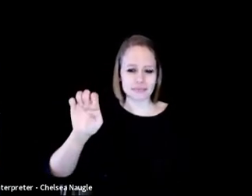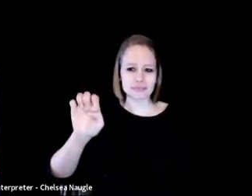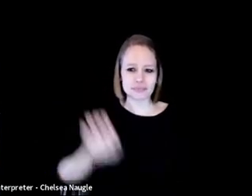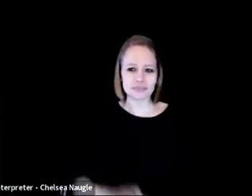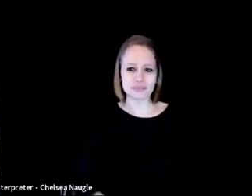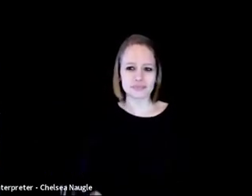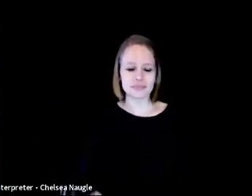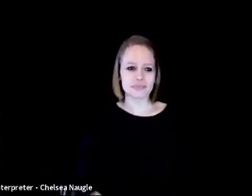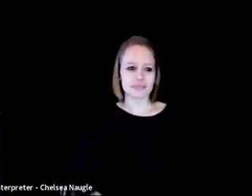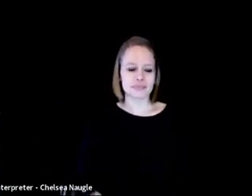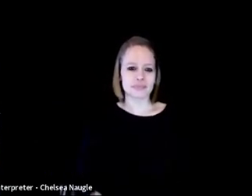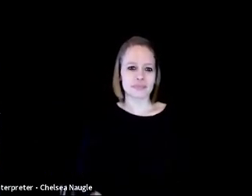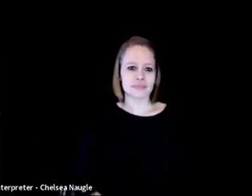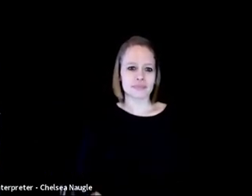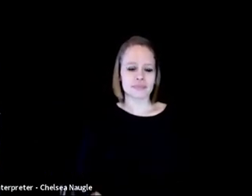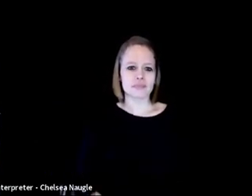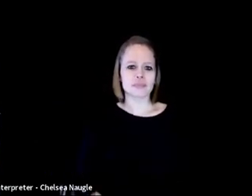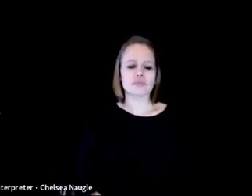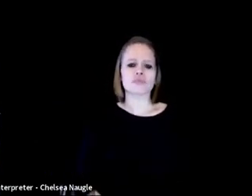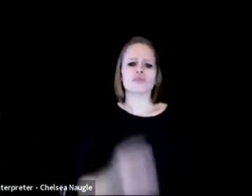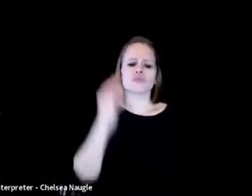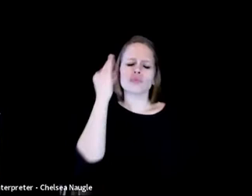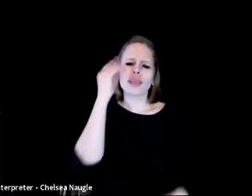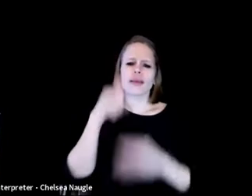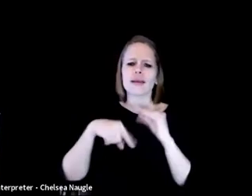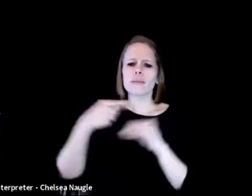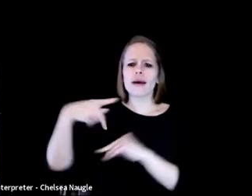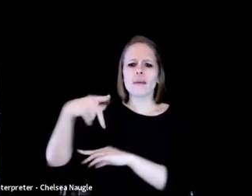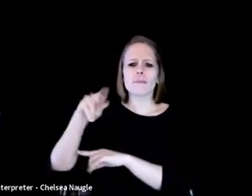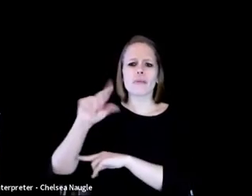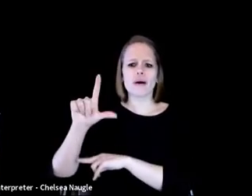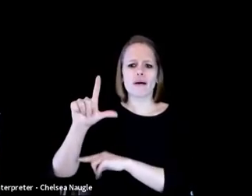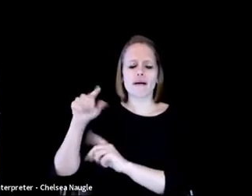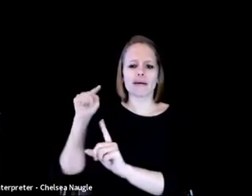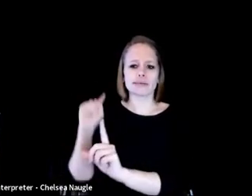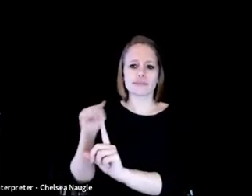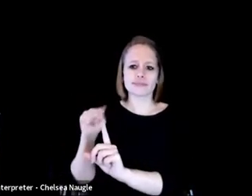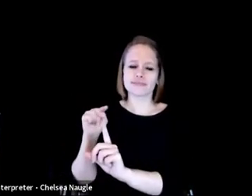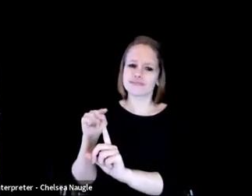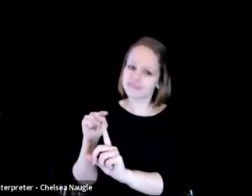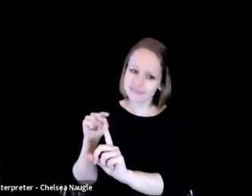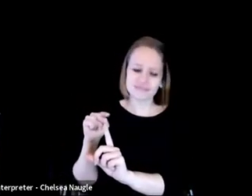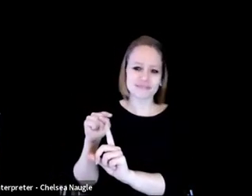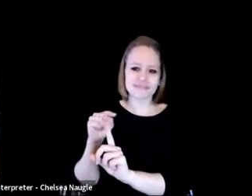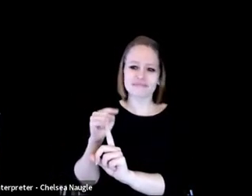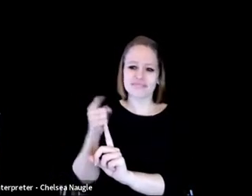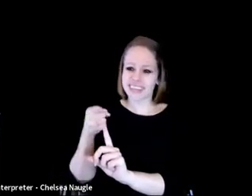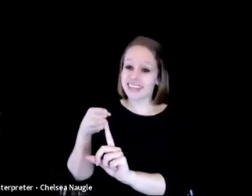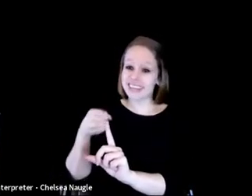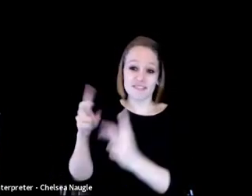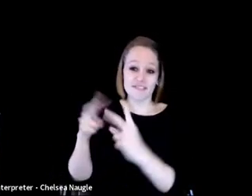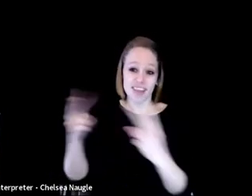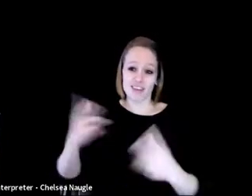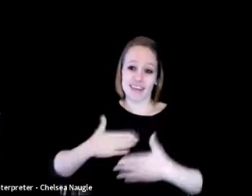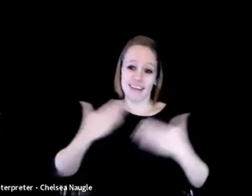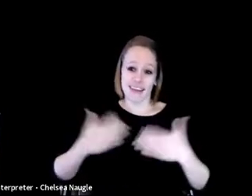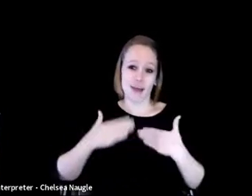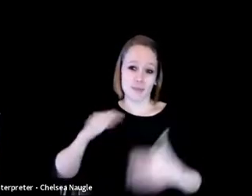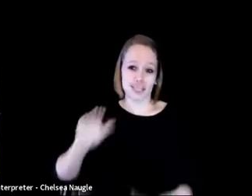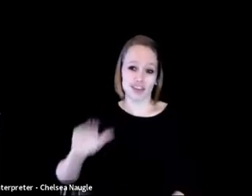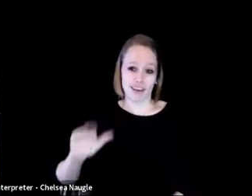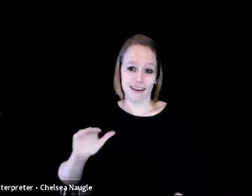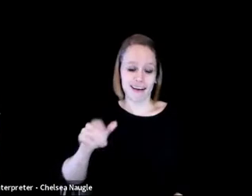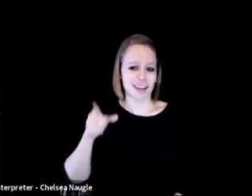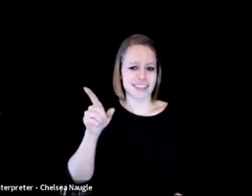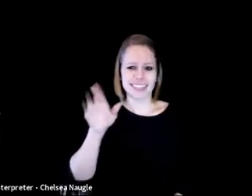So thinking about Paul, and he is really he's a very happy child, and his laugh is